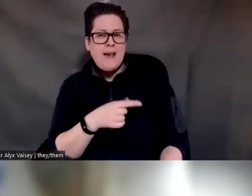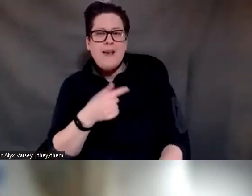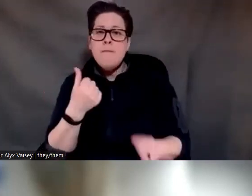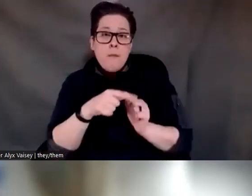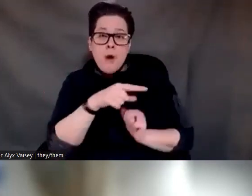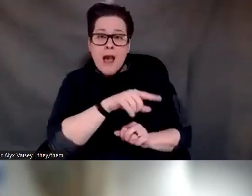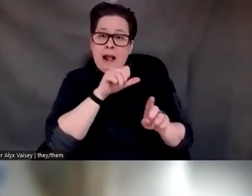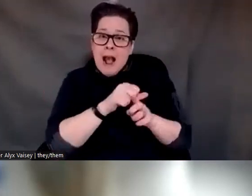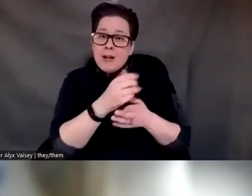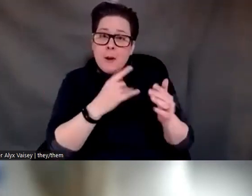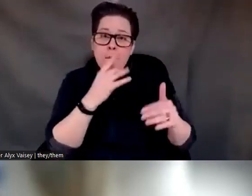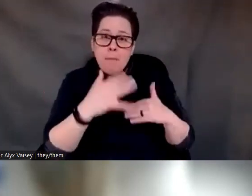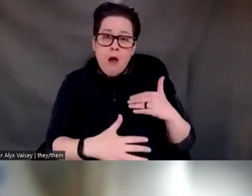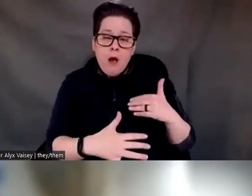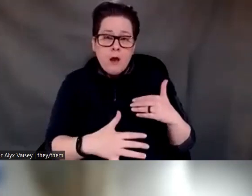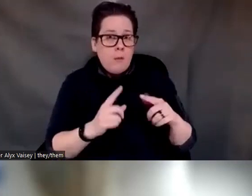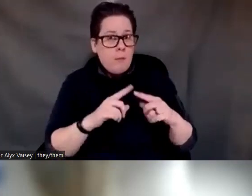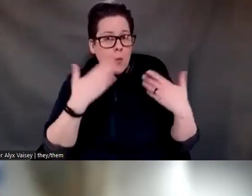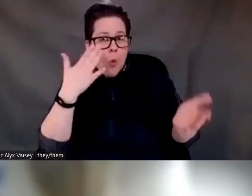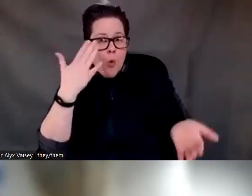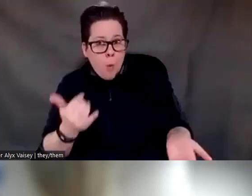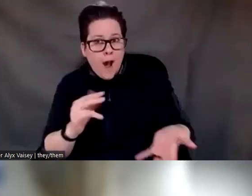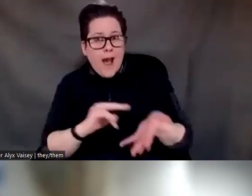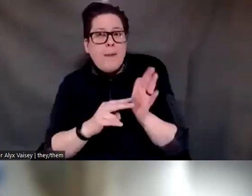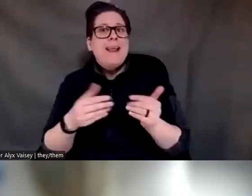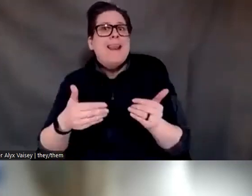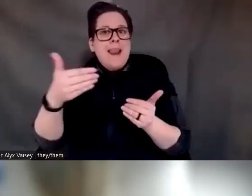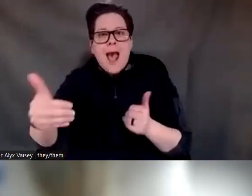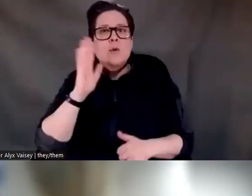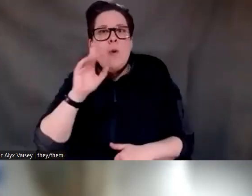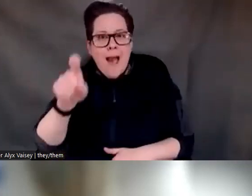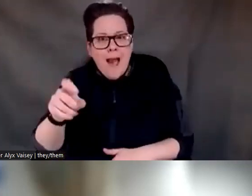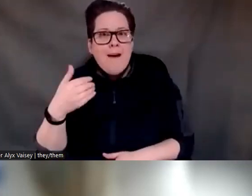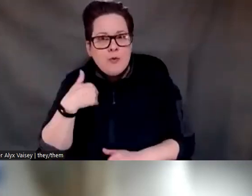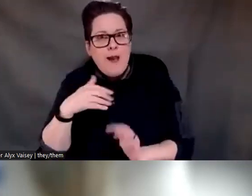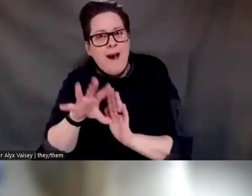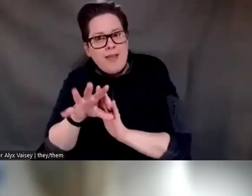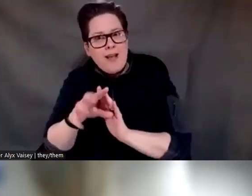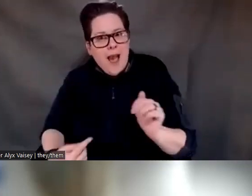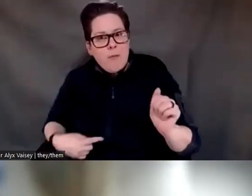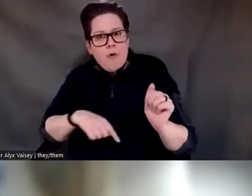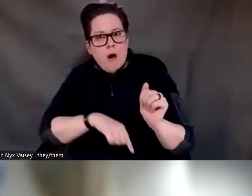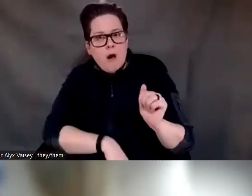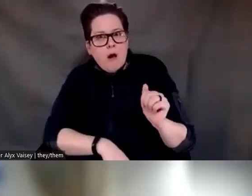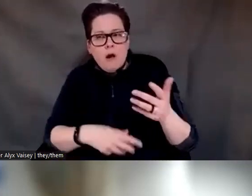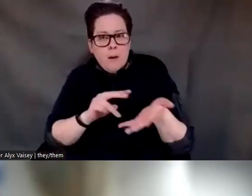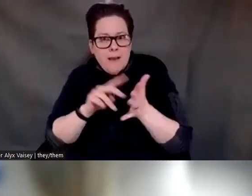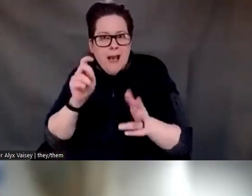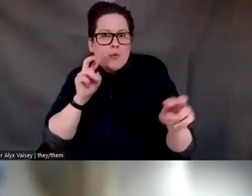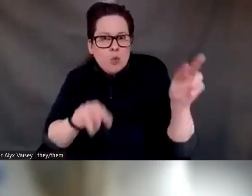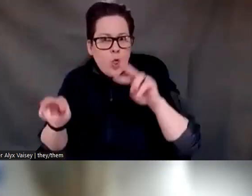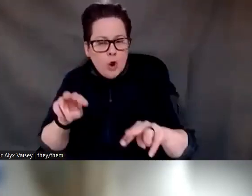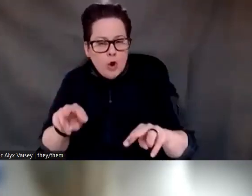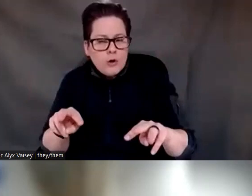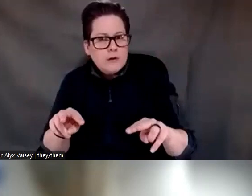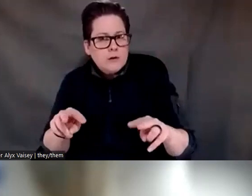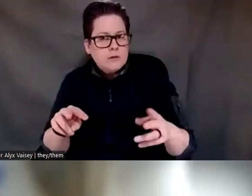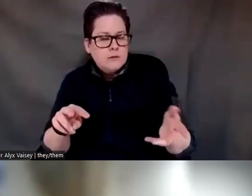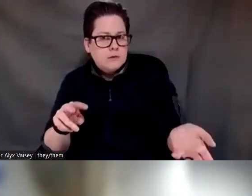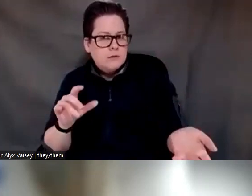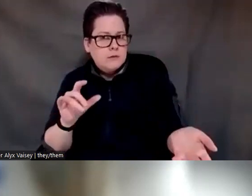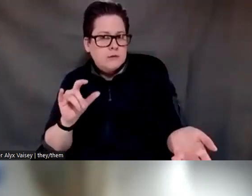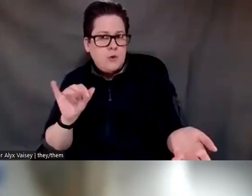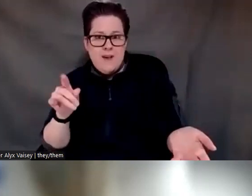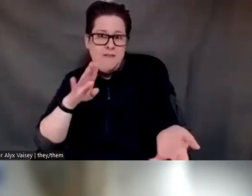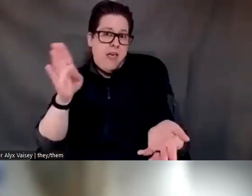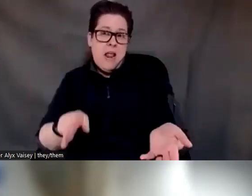with a colonoscopy. So, having that discussion and going through the options is very important